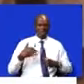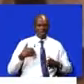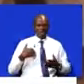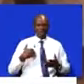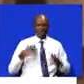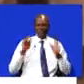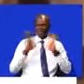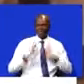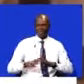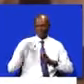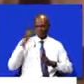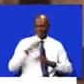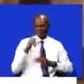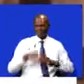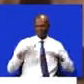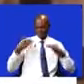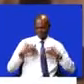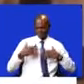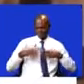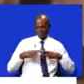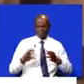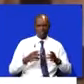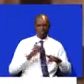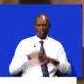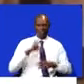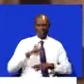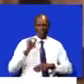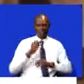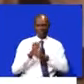on other person. So when we choose to